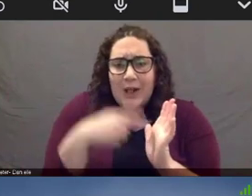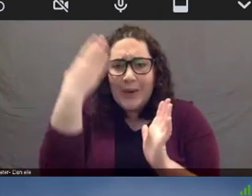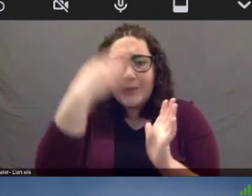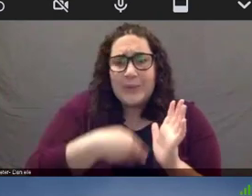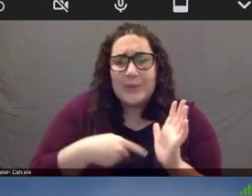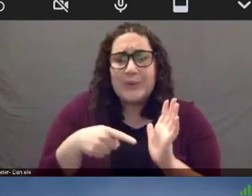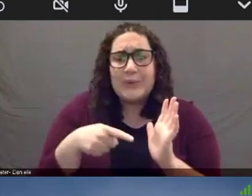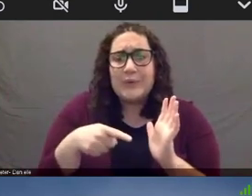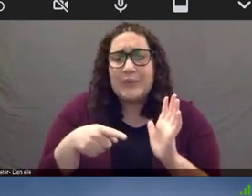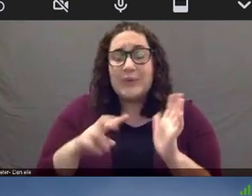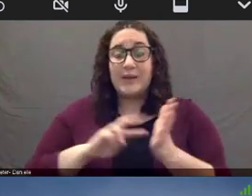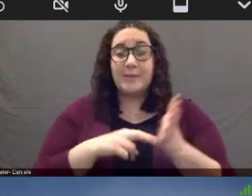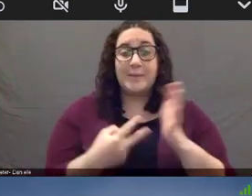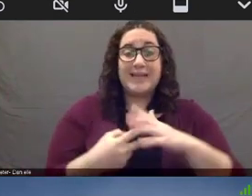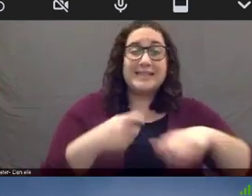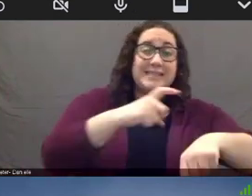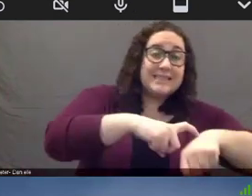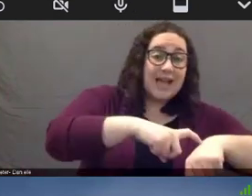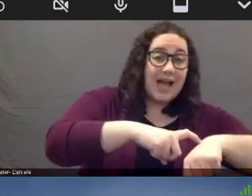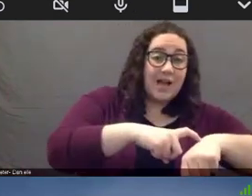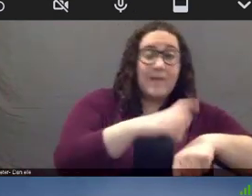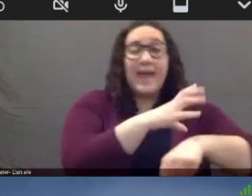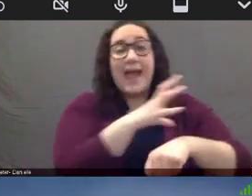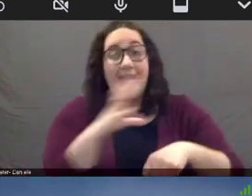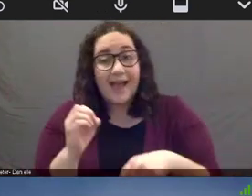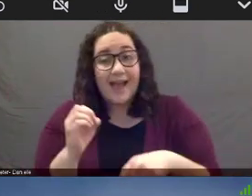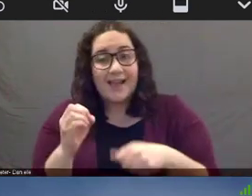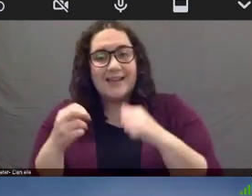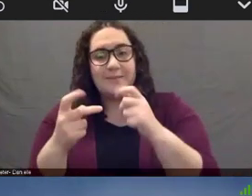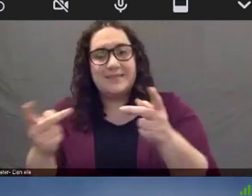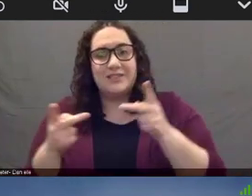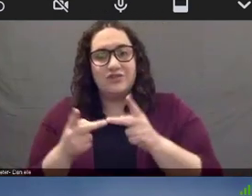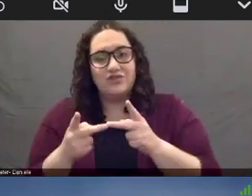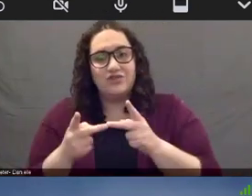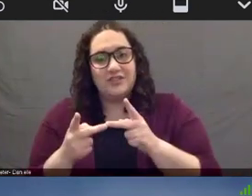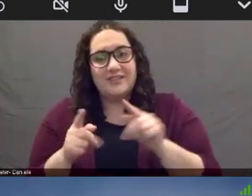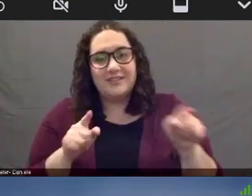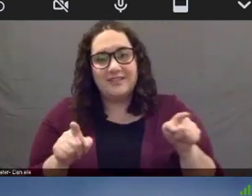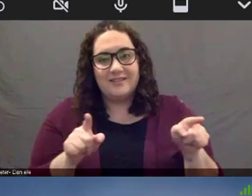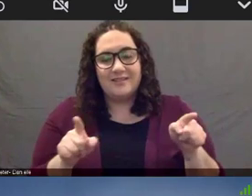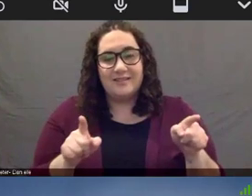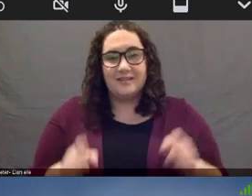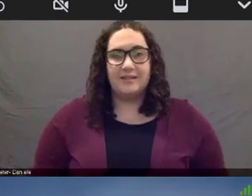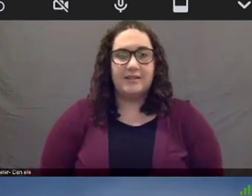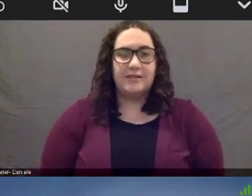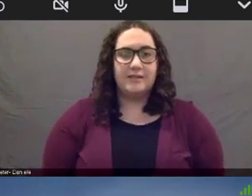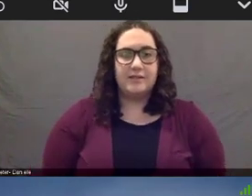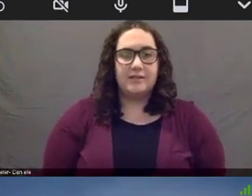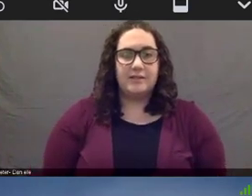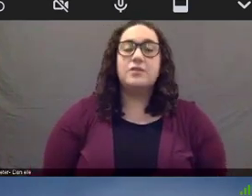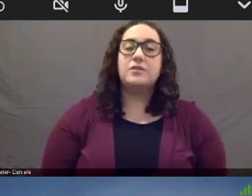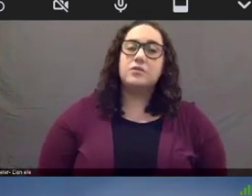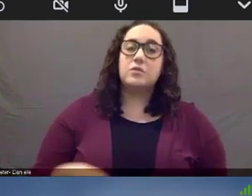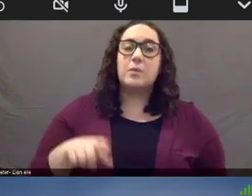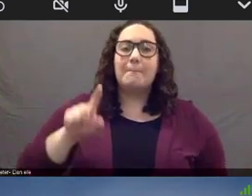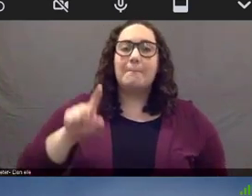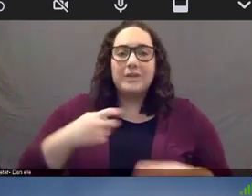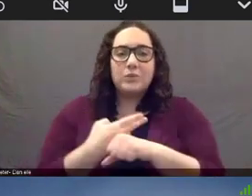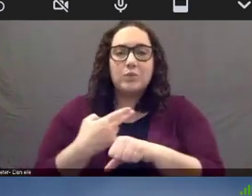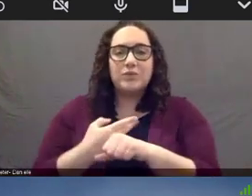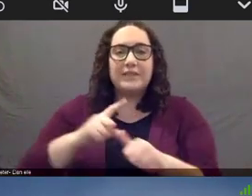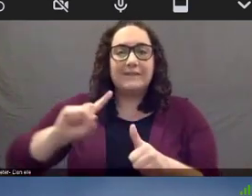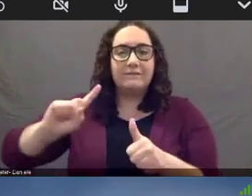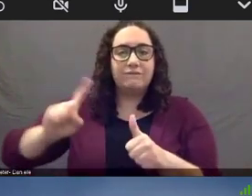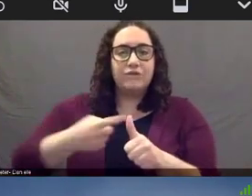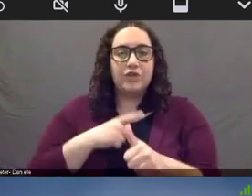0.2, then we'll say that this is a first term approximation. So the center of the material knows it's being